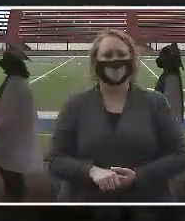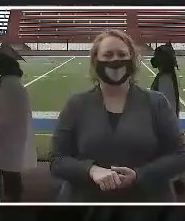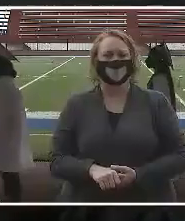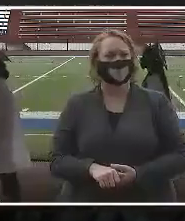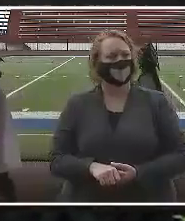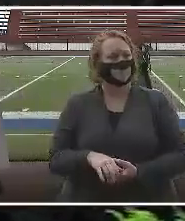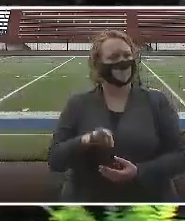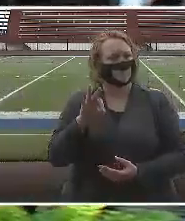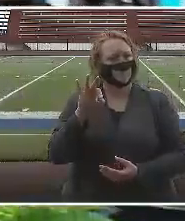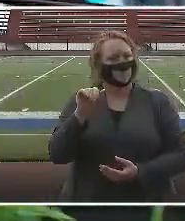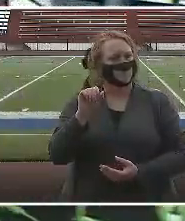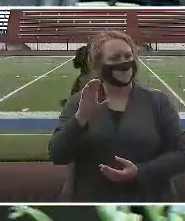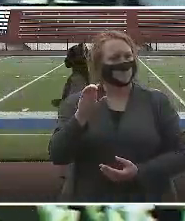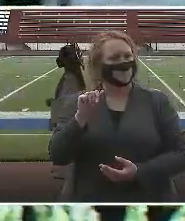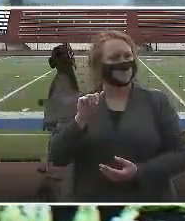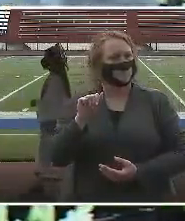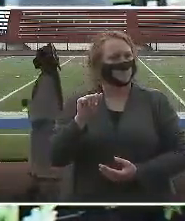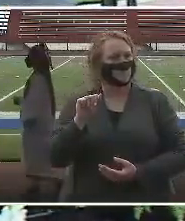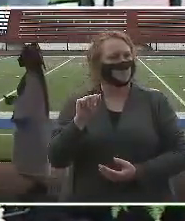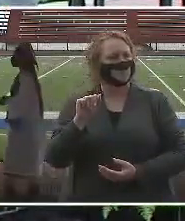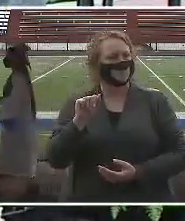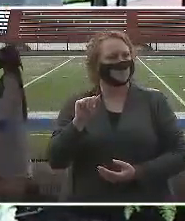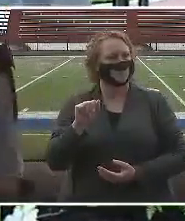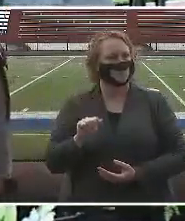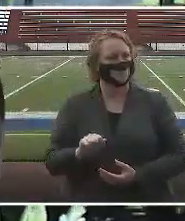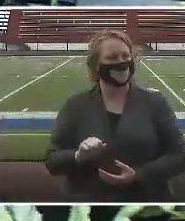Sasha McGraw.